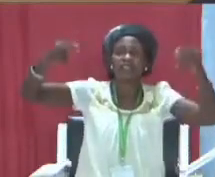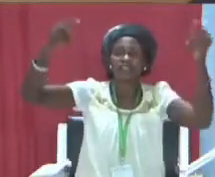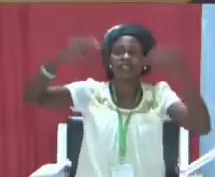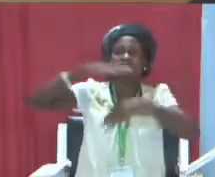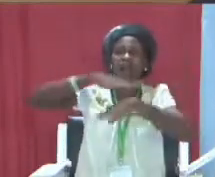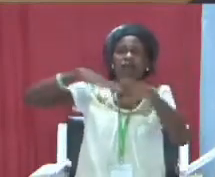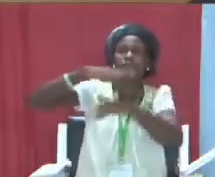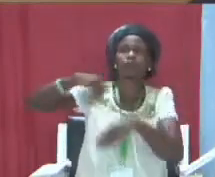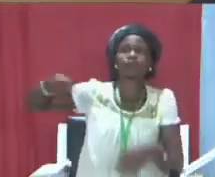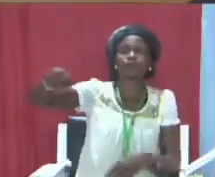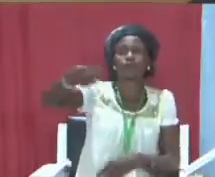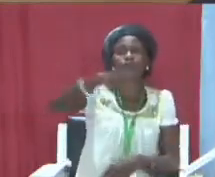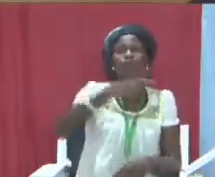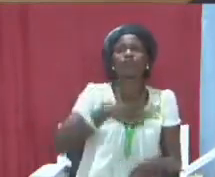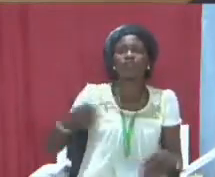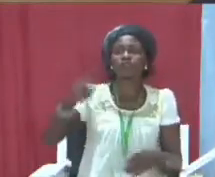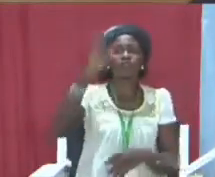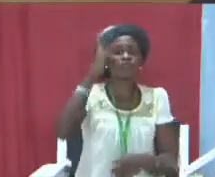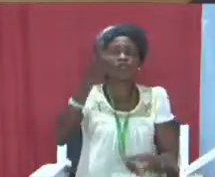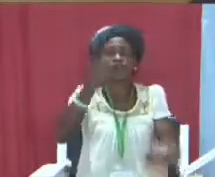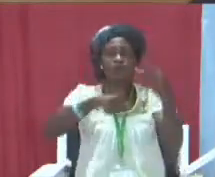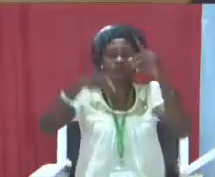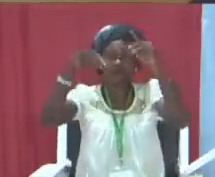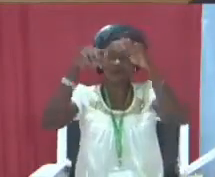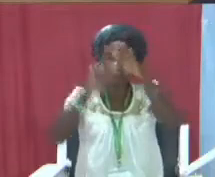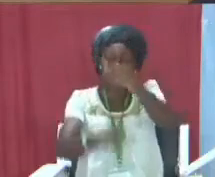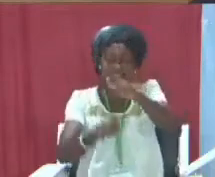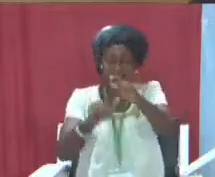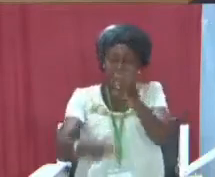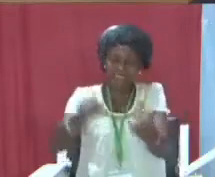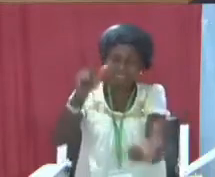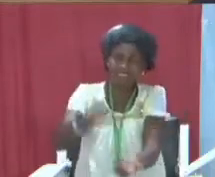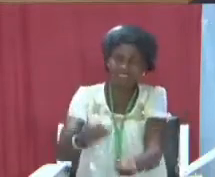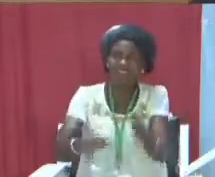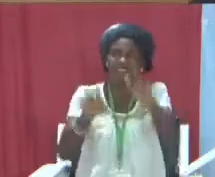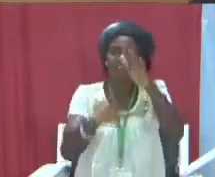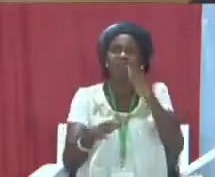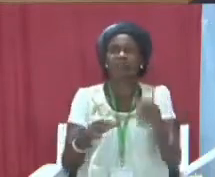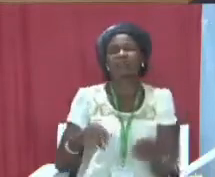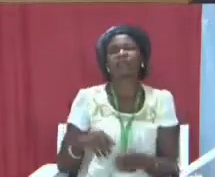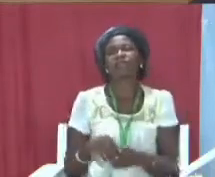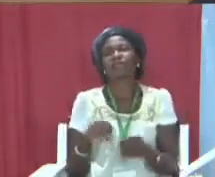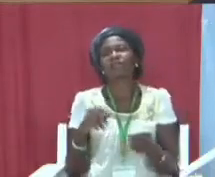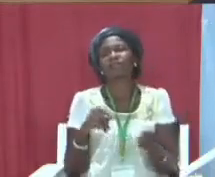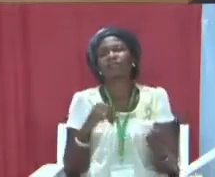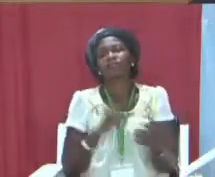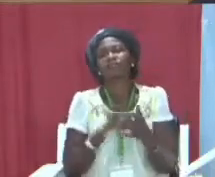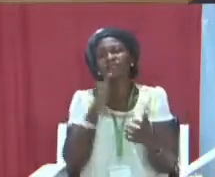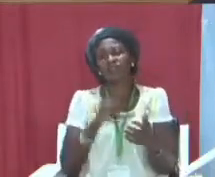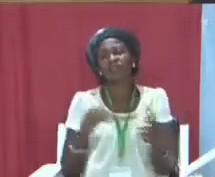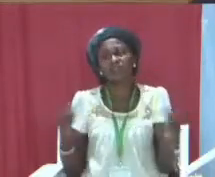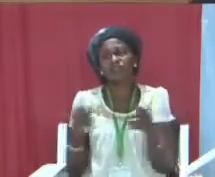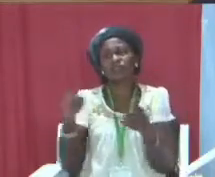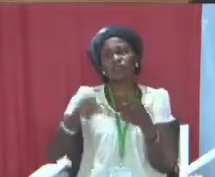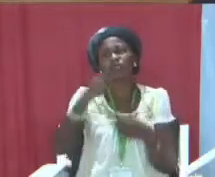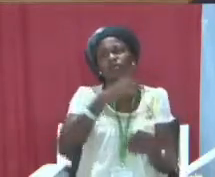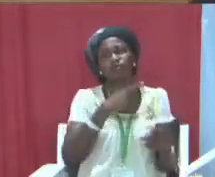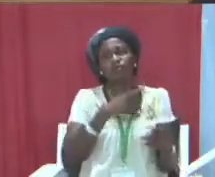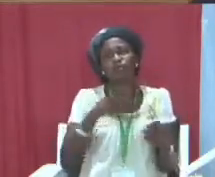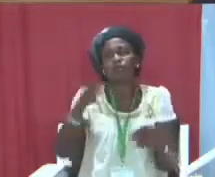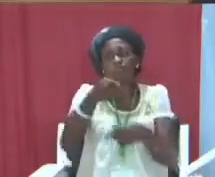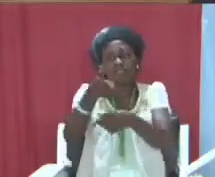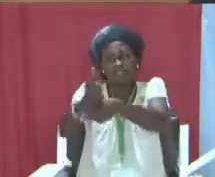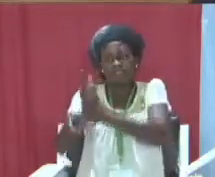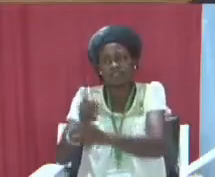above you, and you shall come down lower and lower. Ah, he shall lend to you, but you shall not lend to